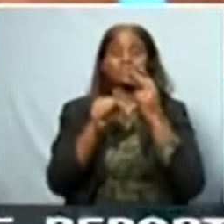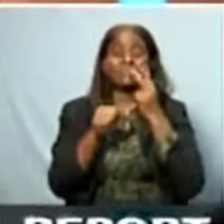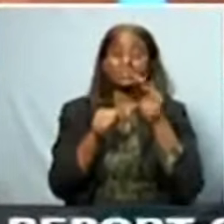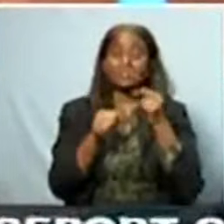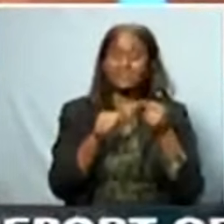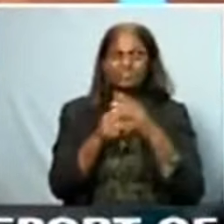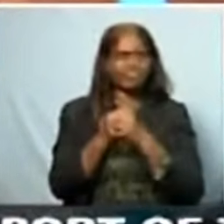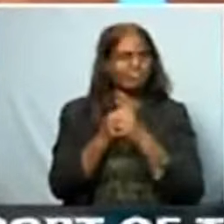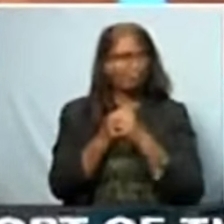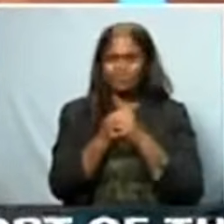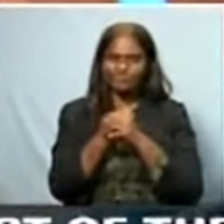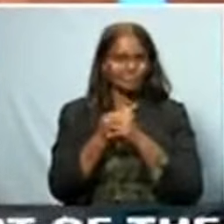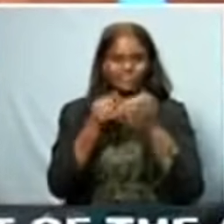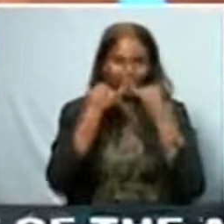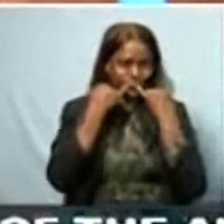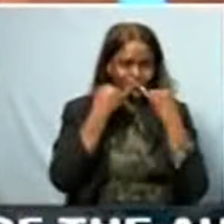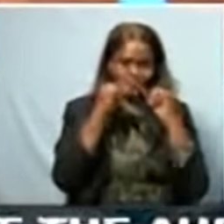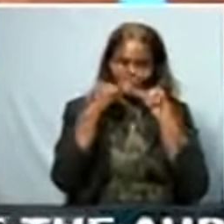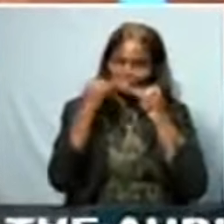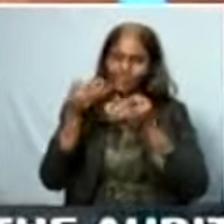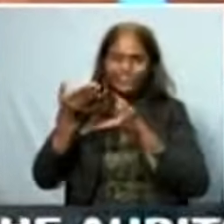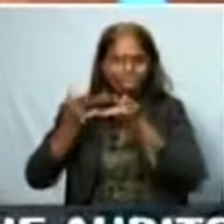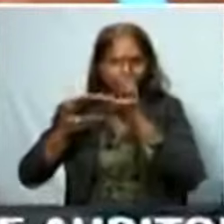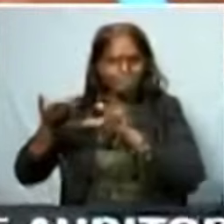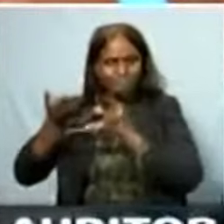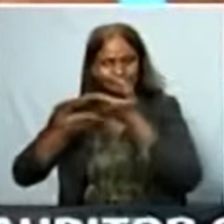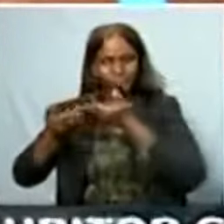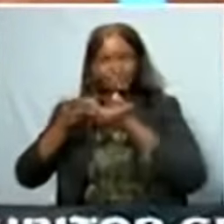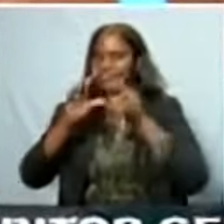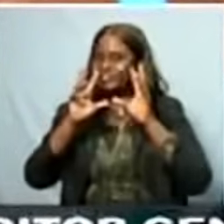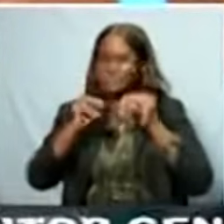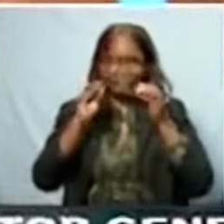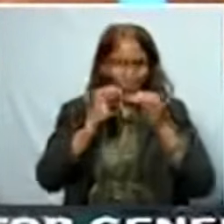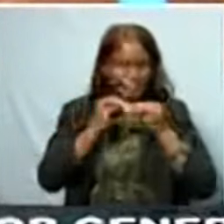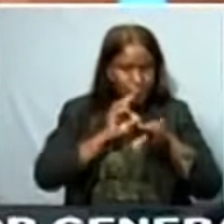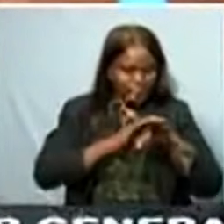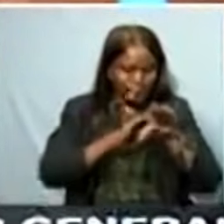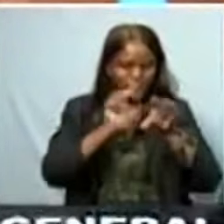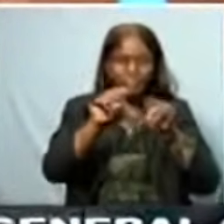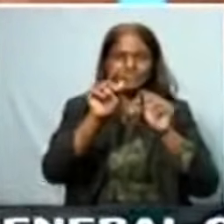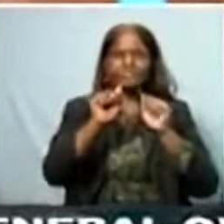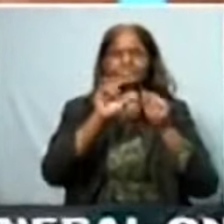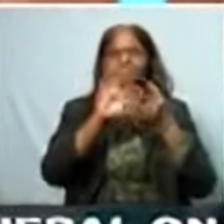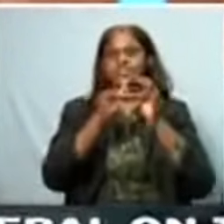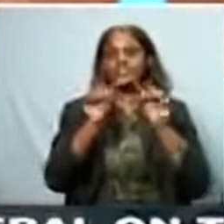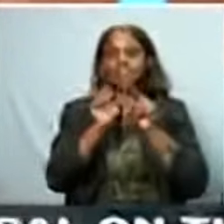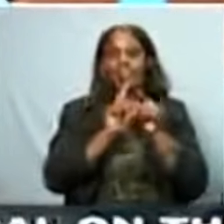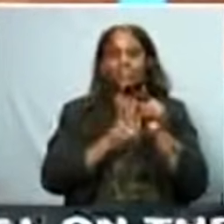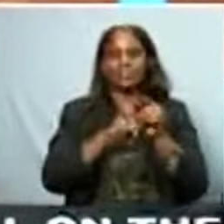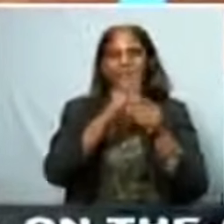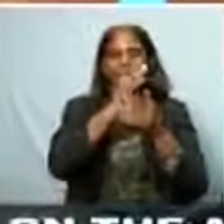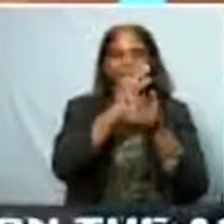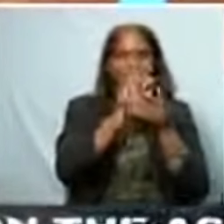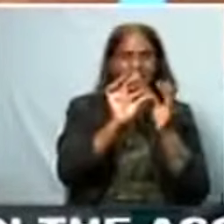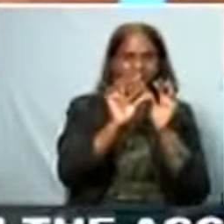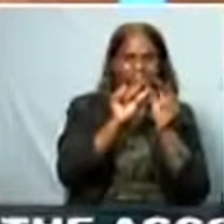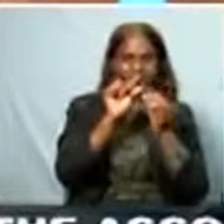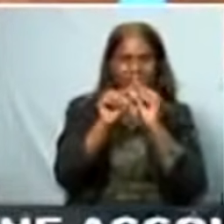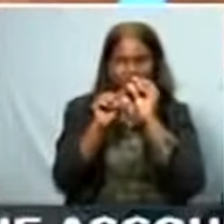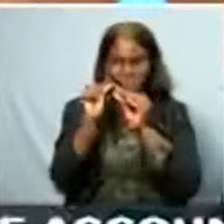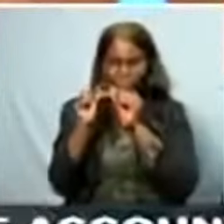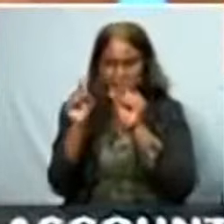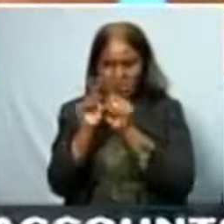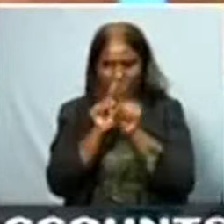the flow of information, there's not so much trail that we can connect. Is trying to take pieces from here,